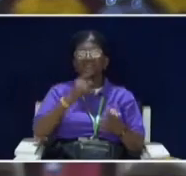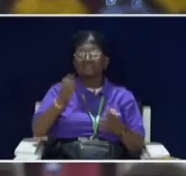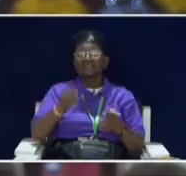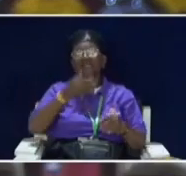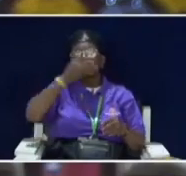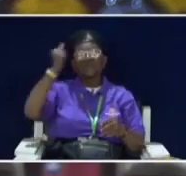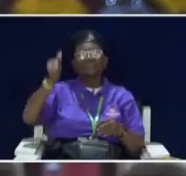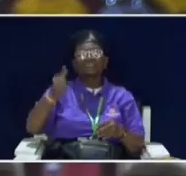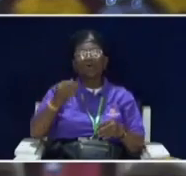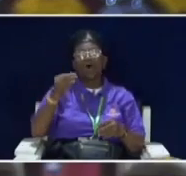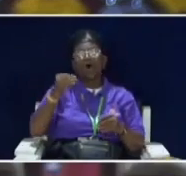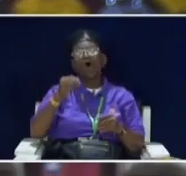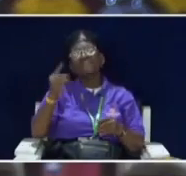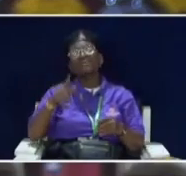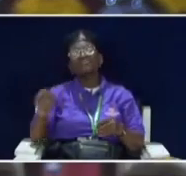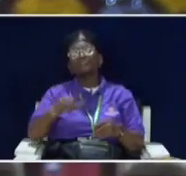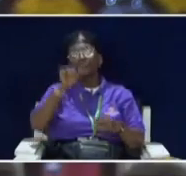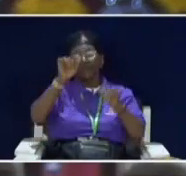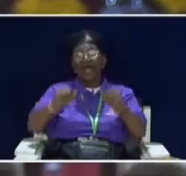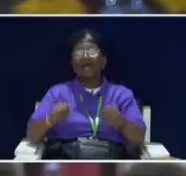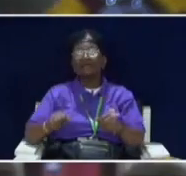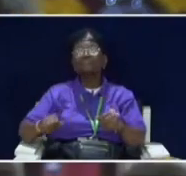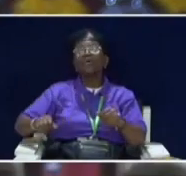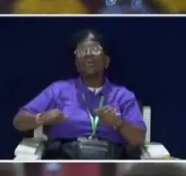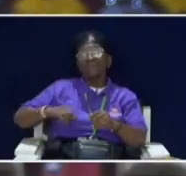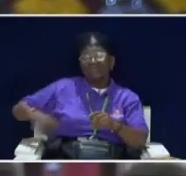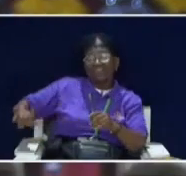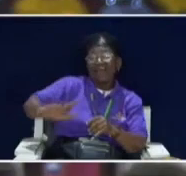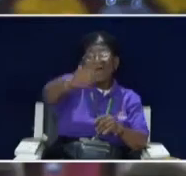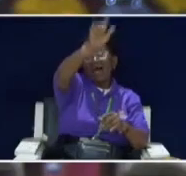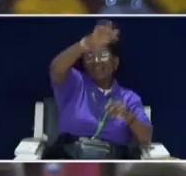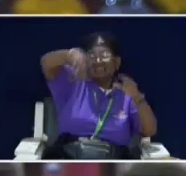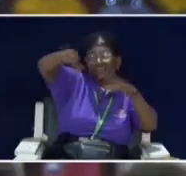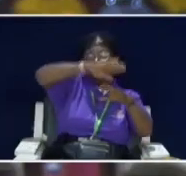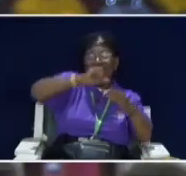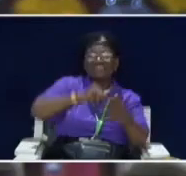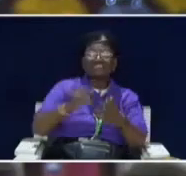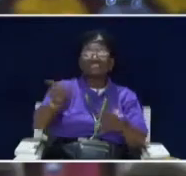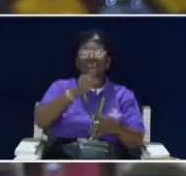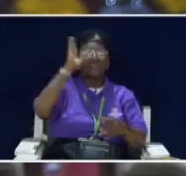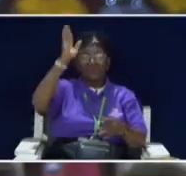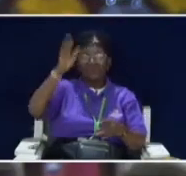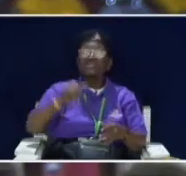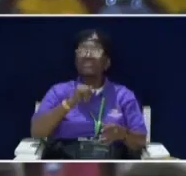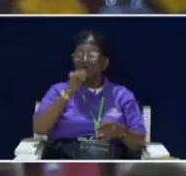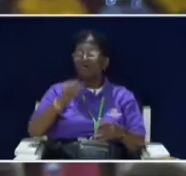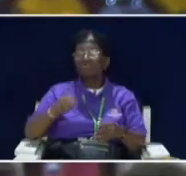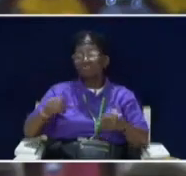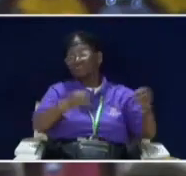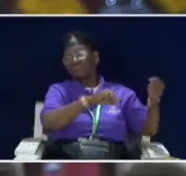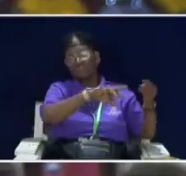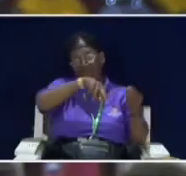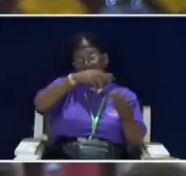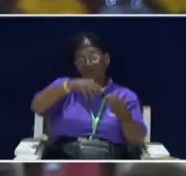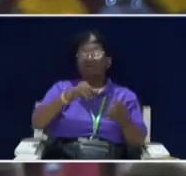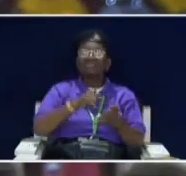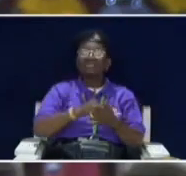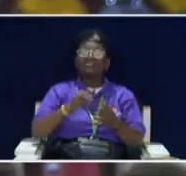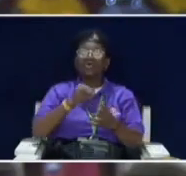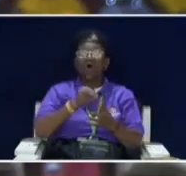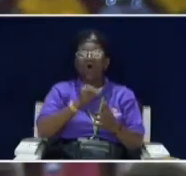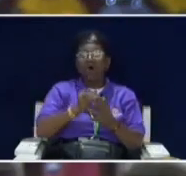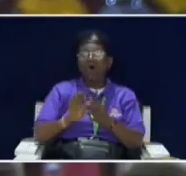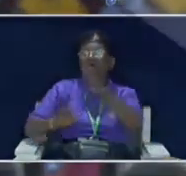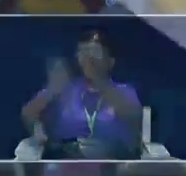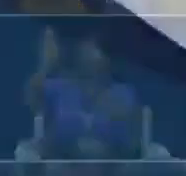can always fly over it. You would not have to turn away from it. You won't have to move around it. You won't have to climb